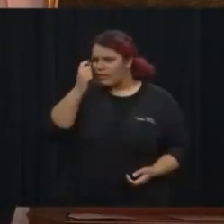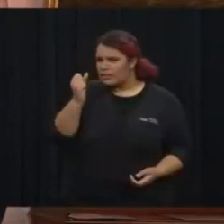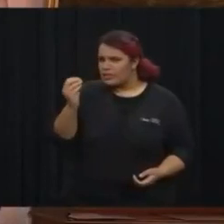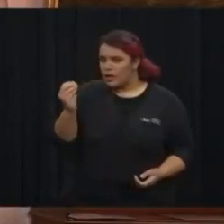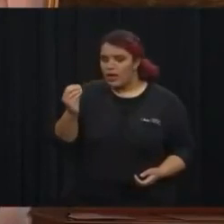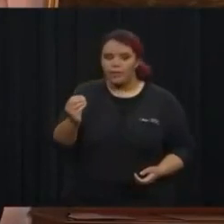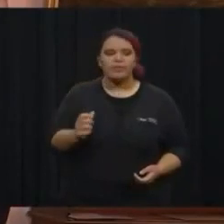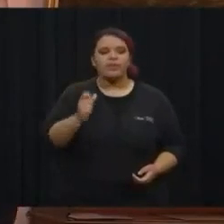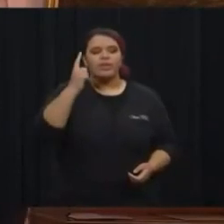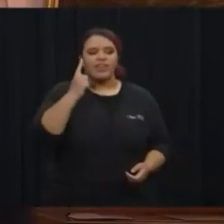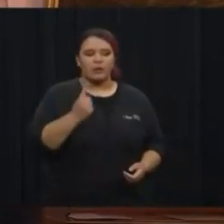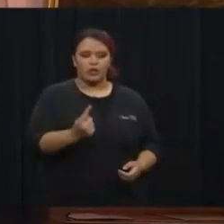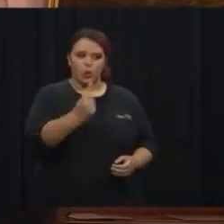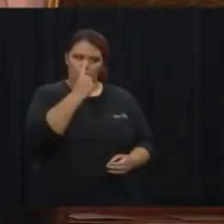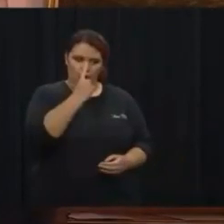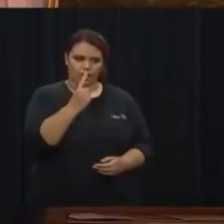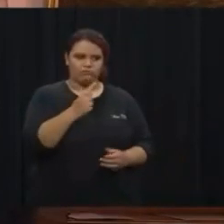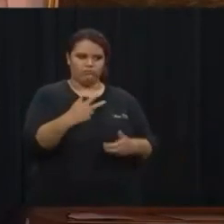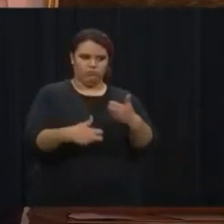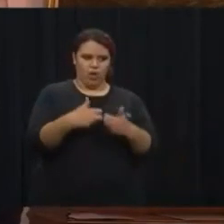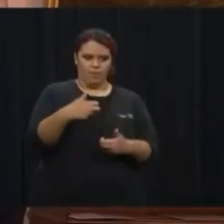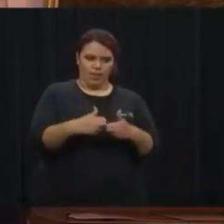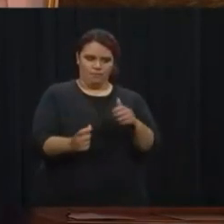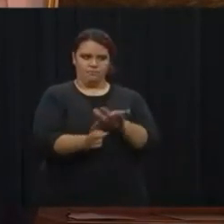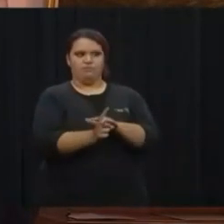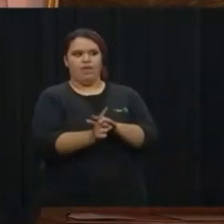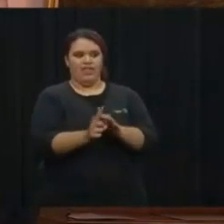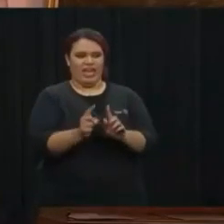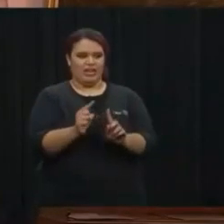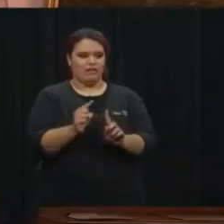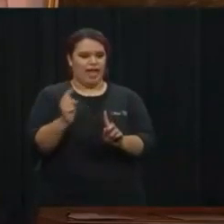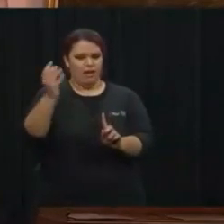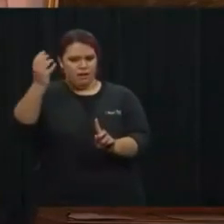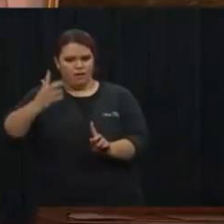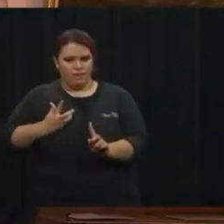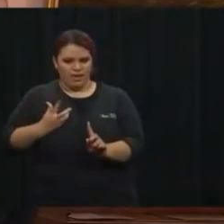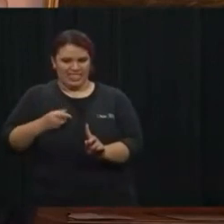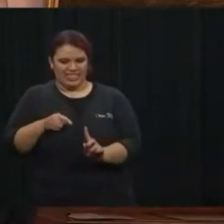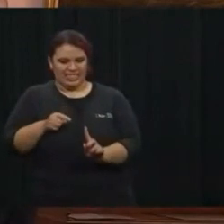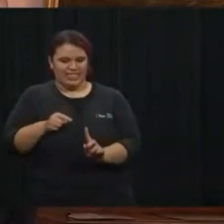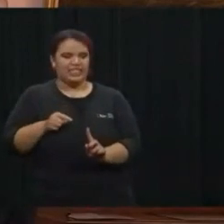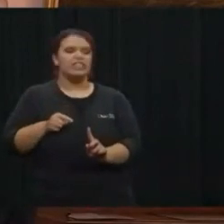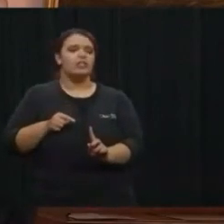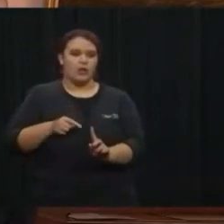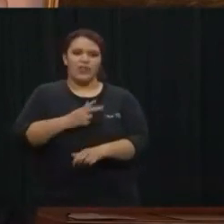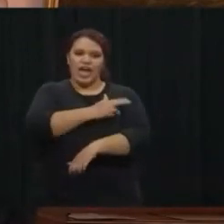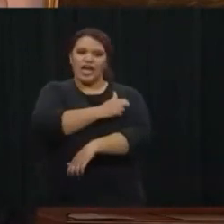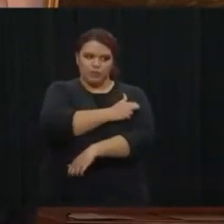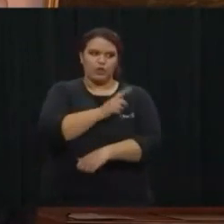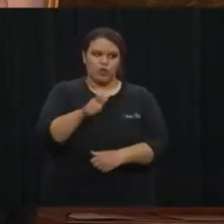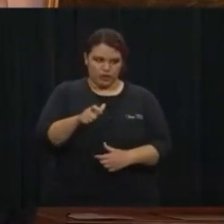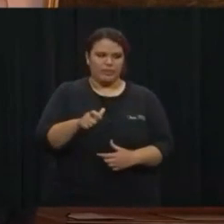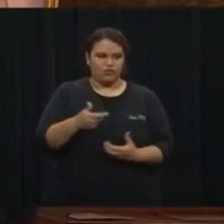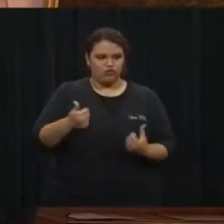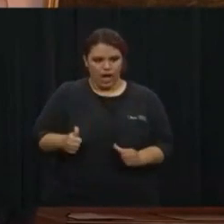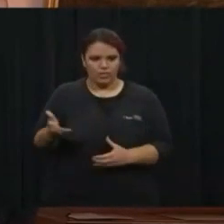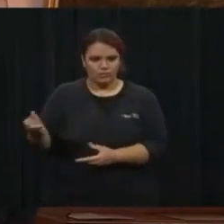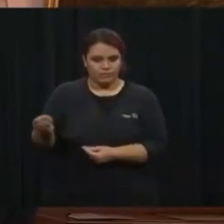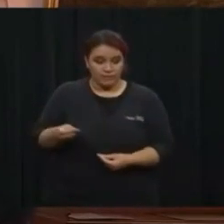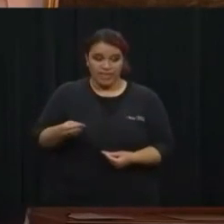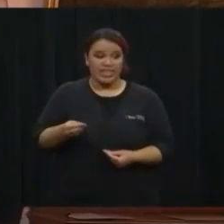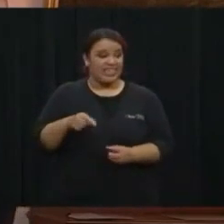Look, there's an order that has been issued. I would refer people to look at that order. I'm going